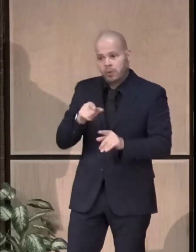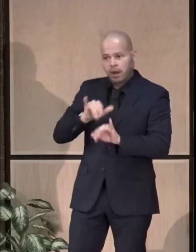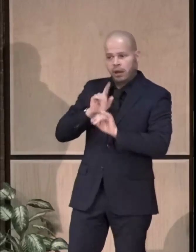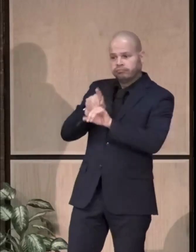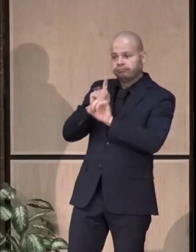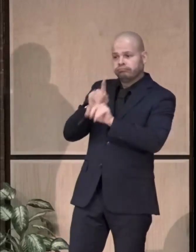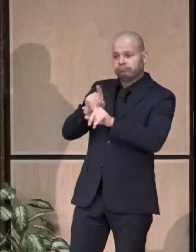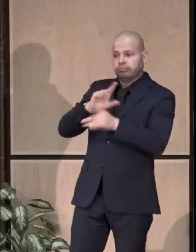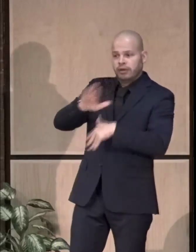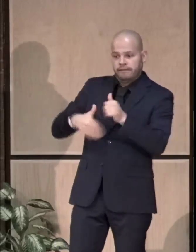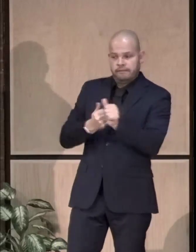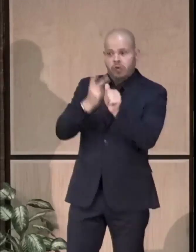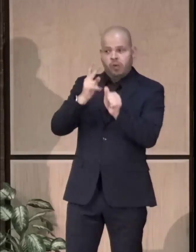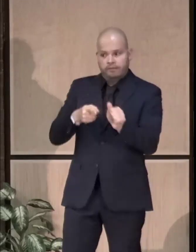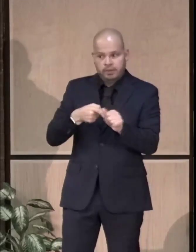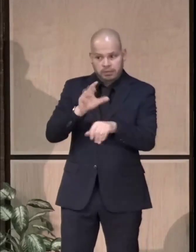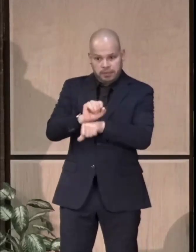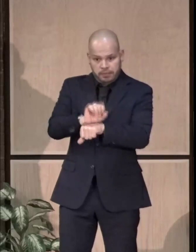right?